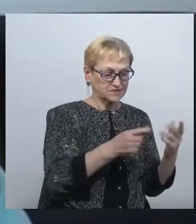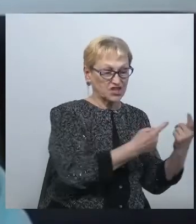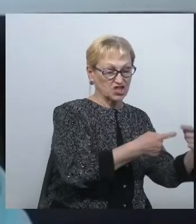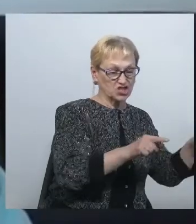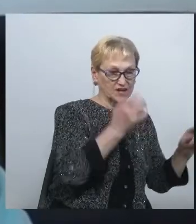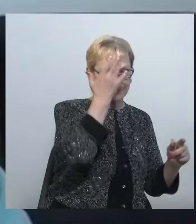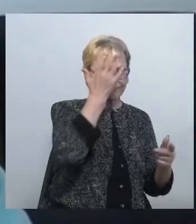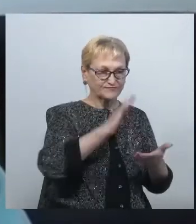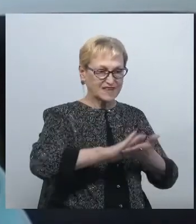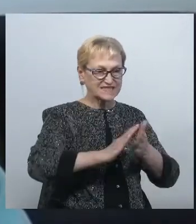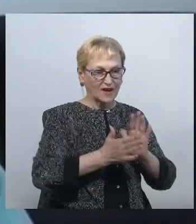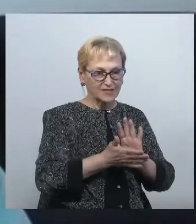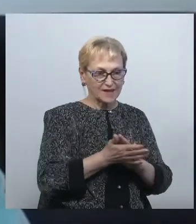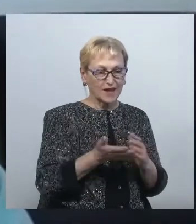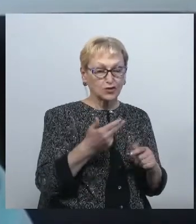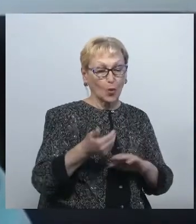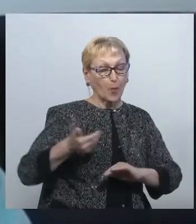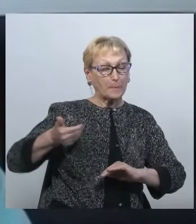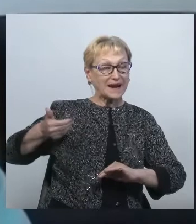owner of this media